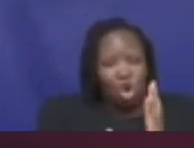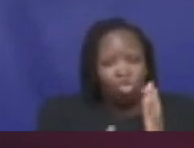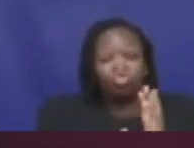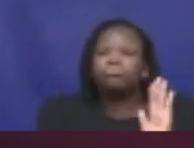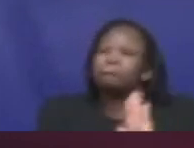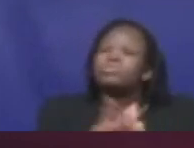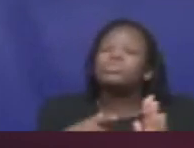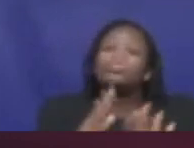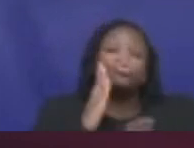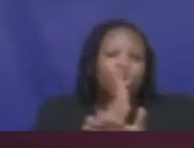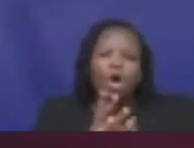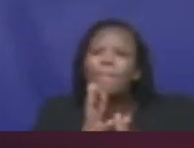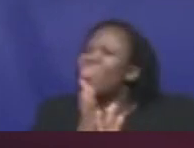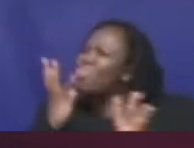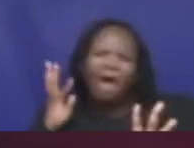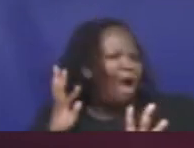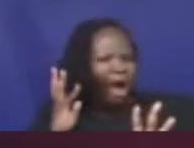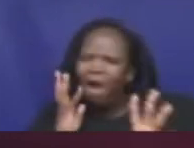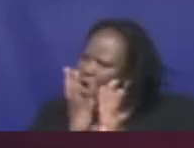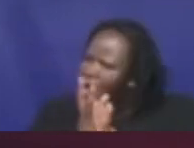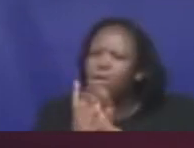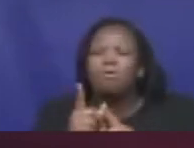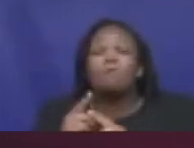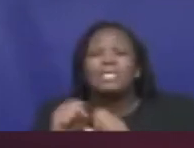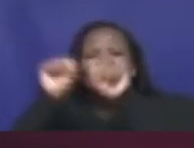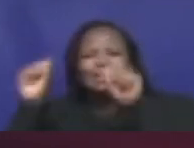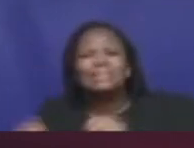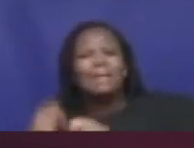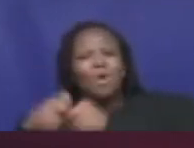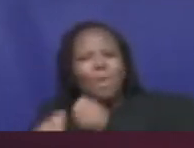long queues, system offline, corruption, and